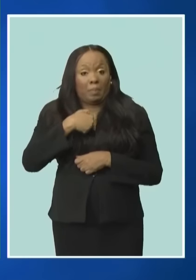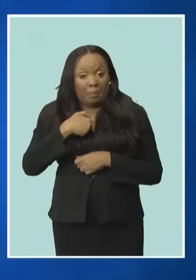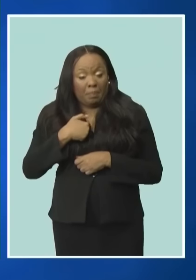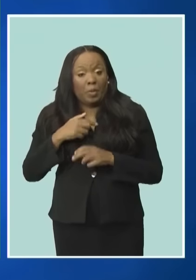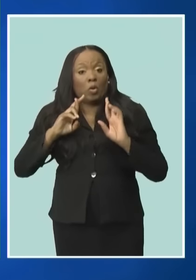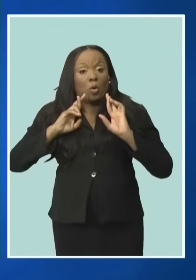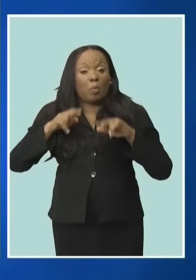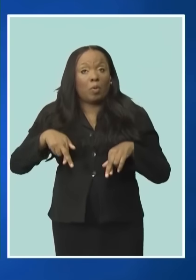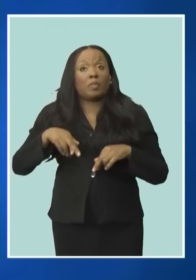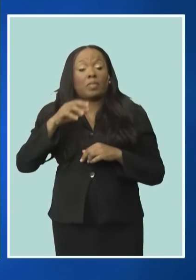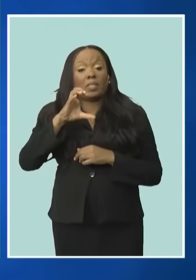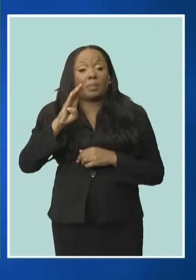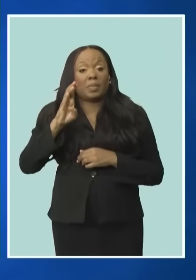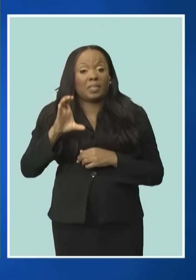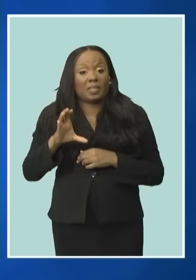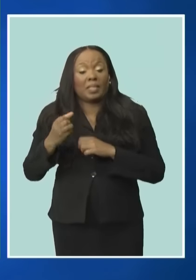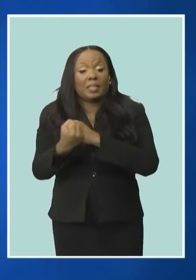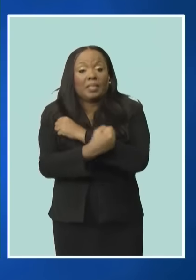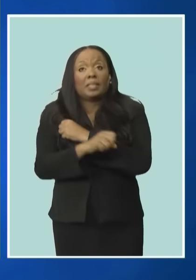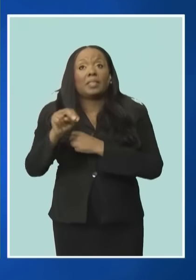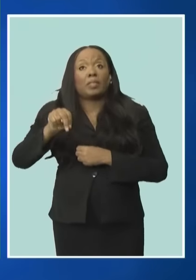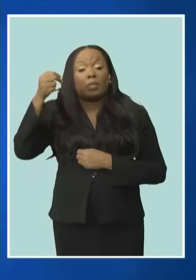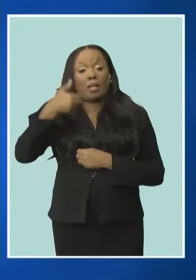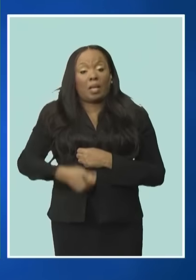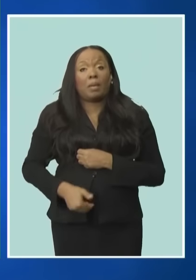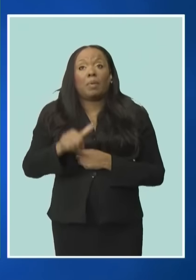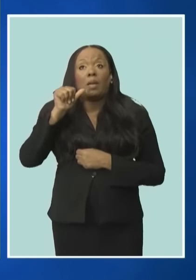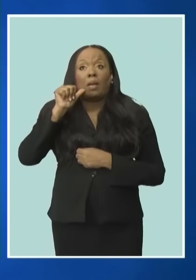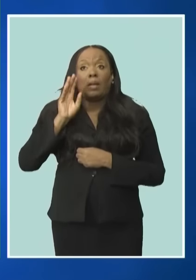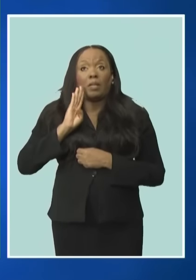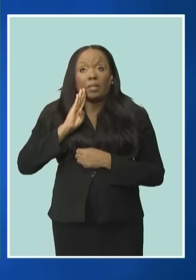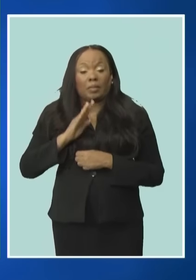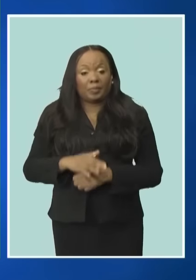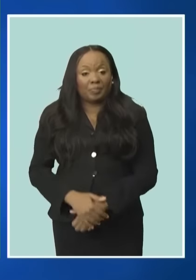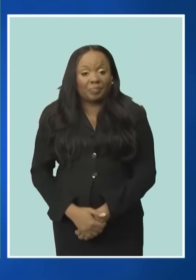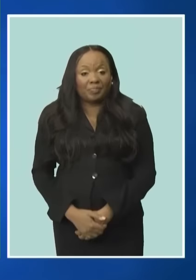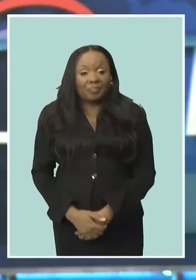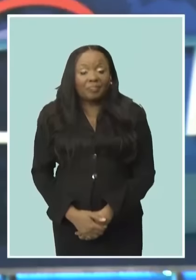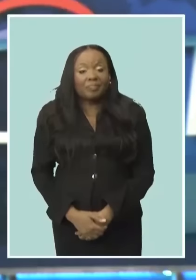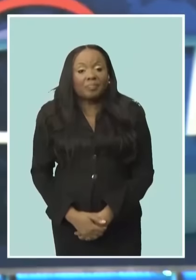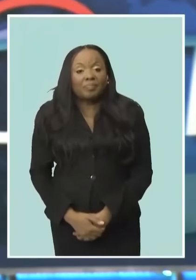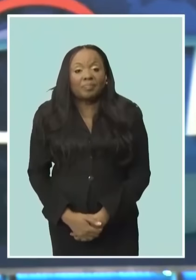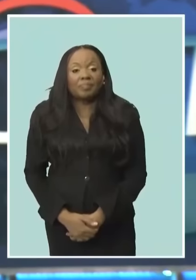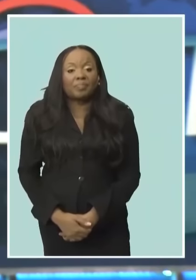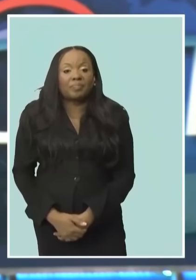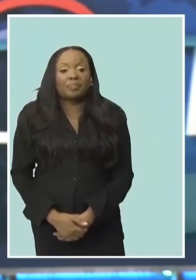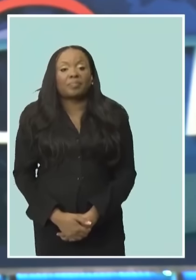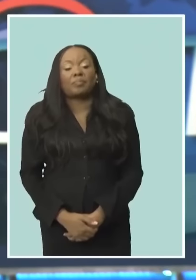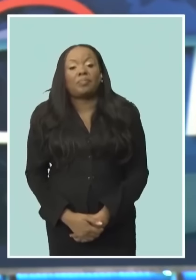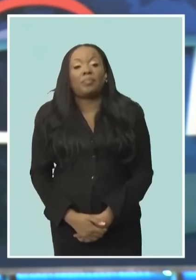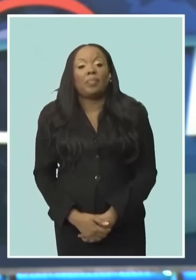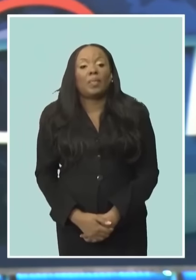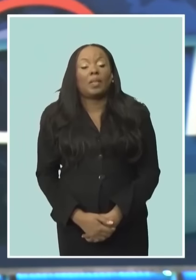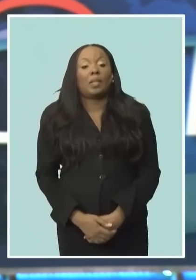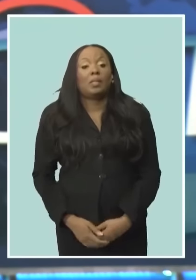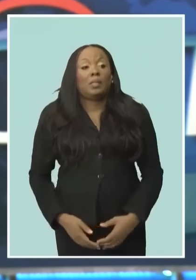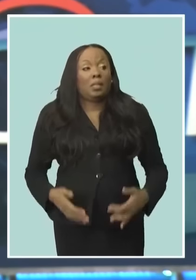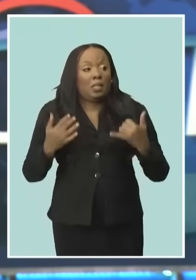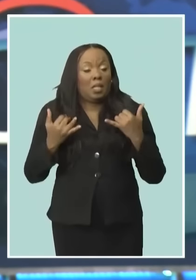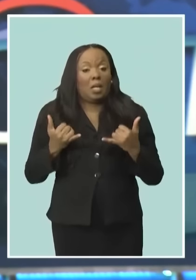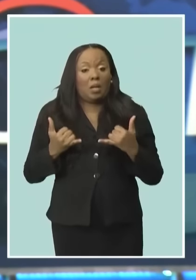trail for the St. James North by-election, I'm Anne-Marie Burke for CBC News. Thanks, Anne-Marie. And with